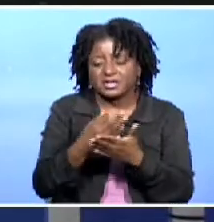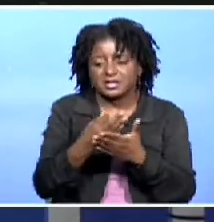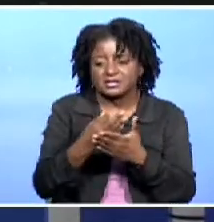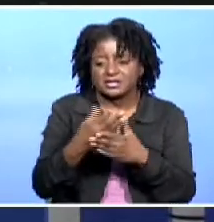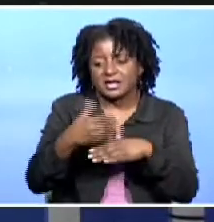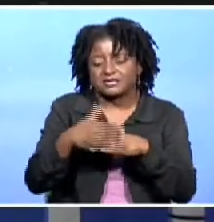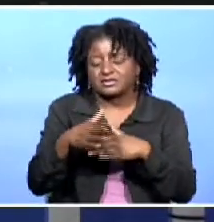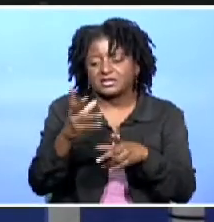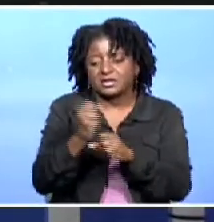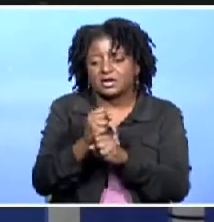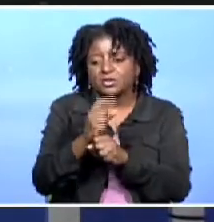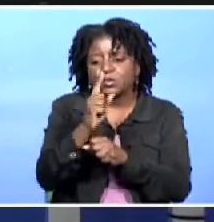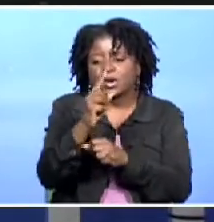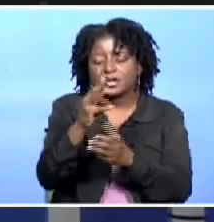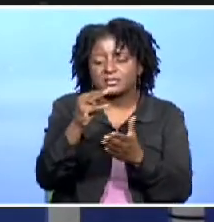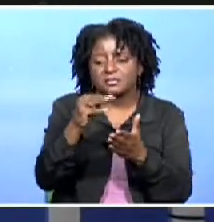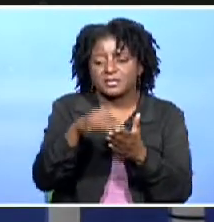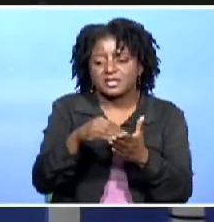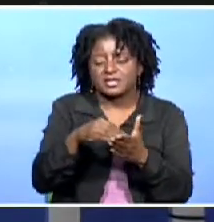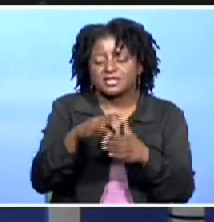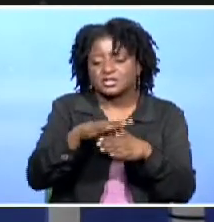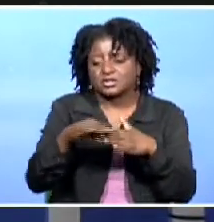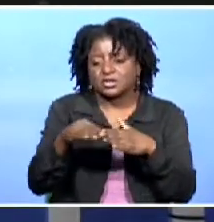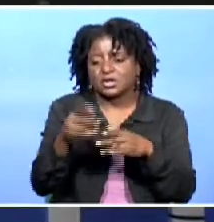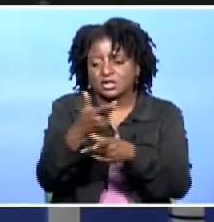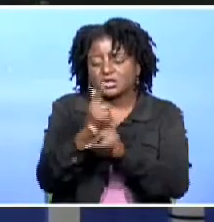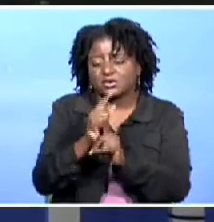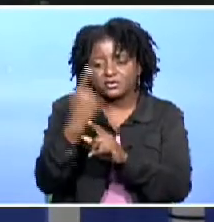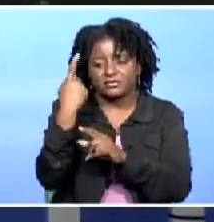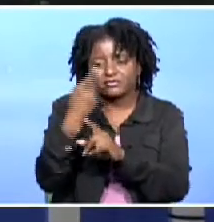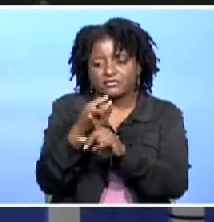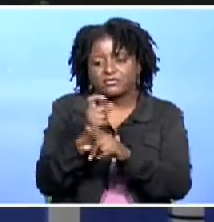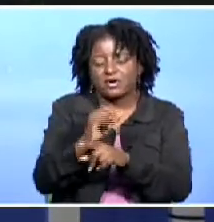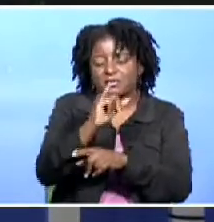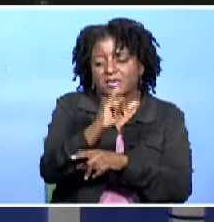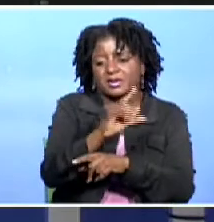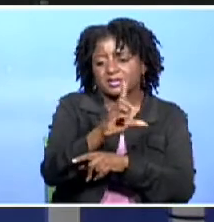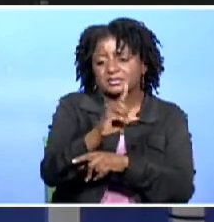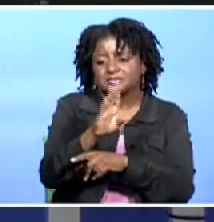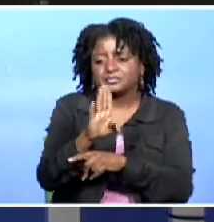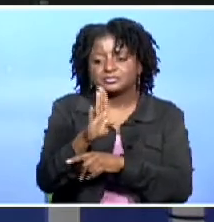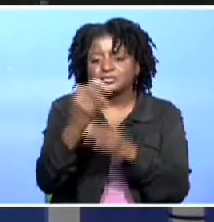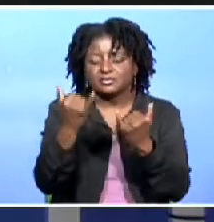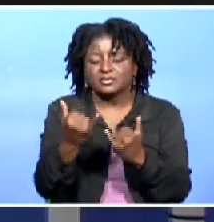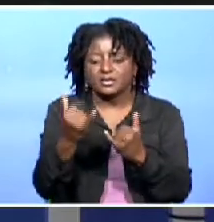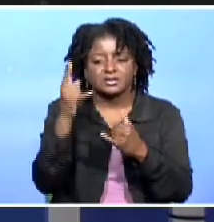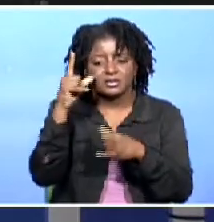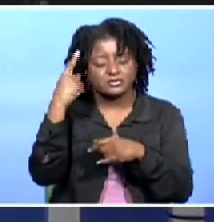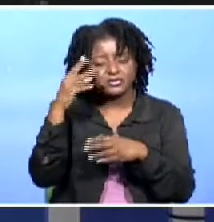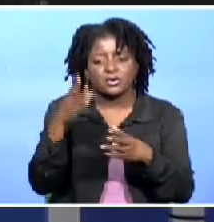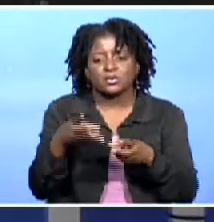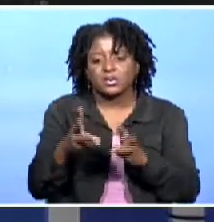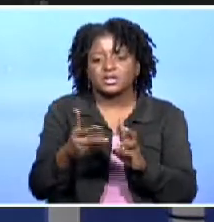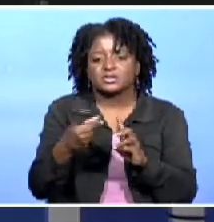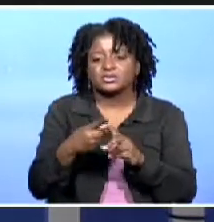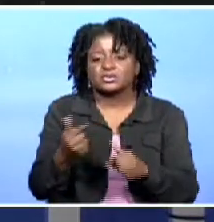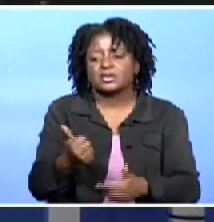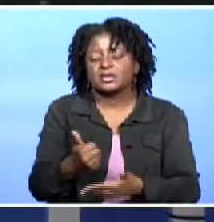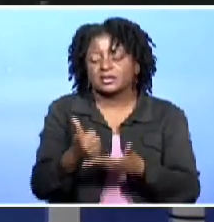from the Inter-American Development Bank. Now, it's looking at ways to facilitate financial transactions where there is a